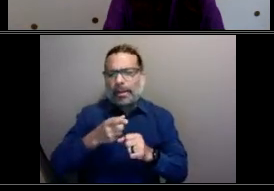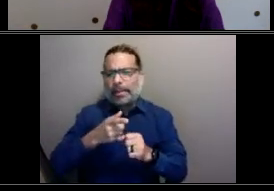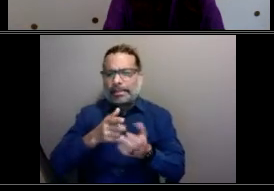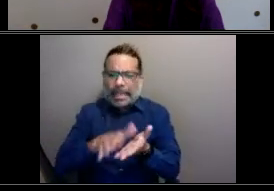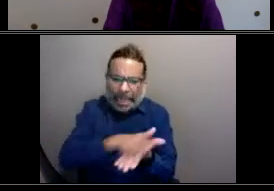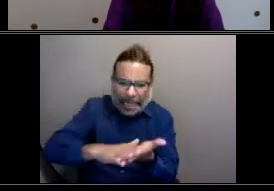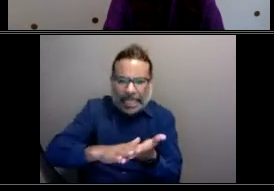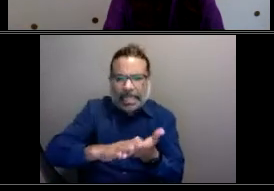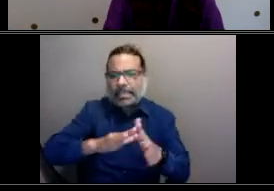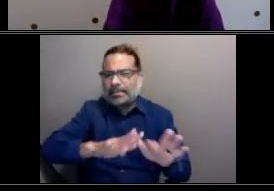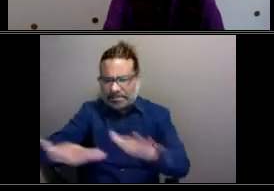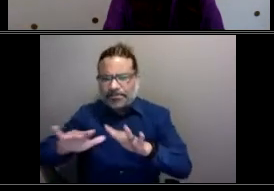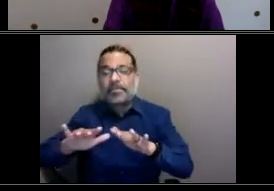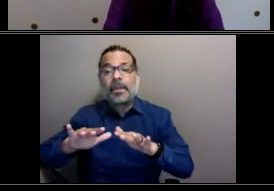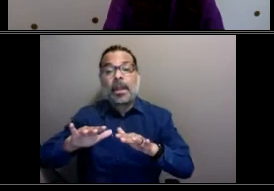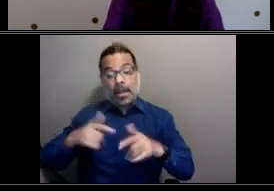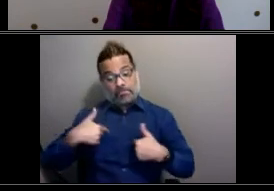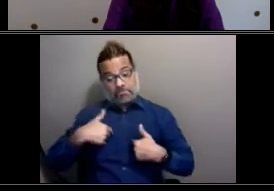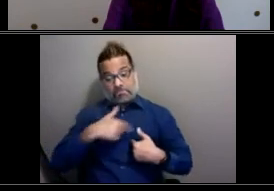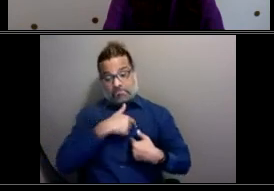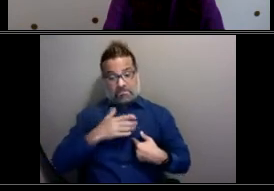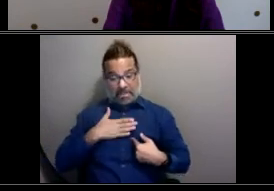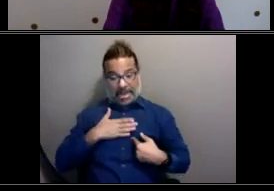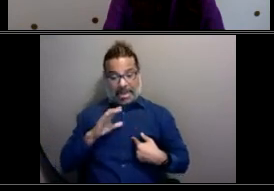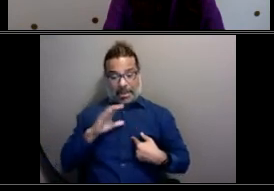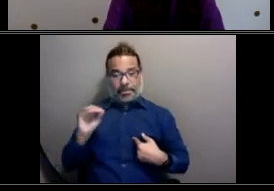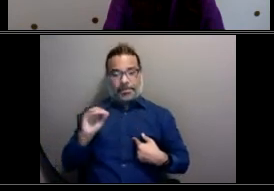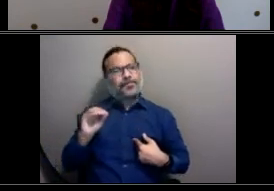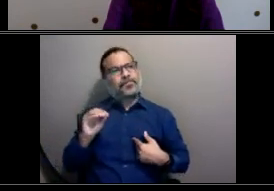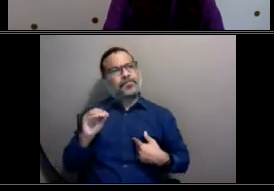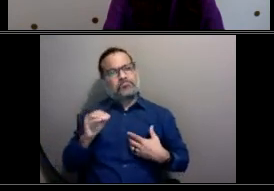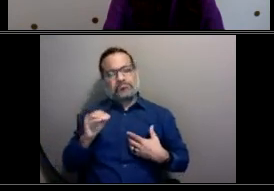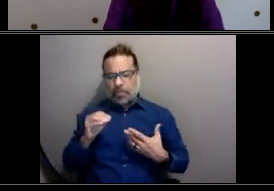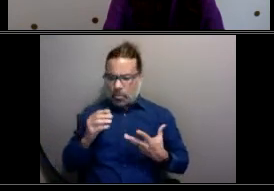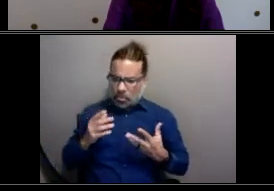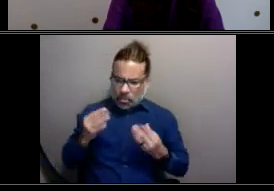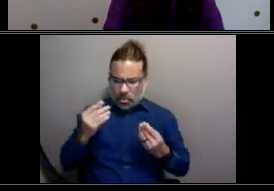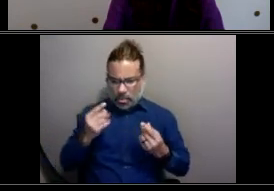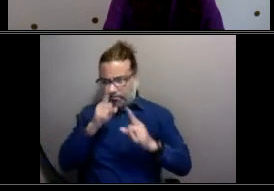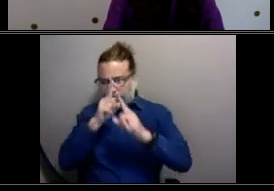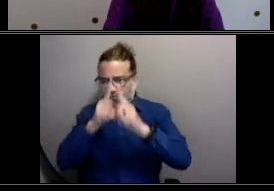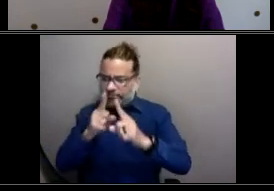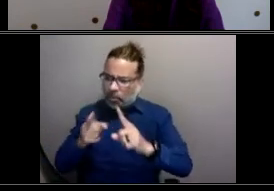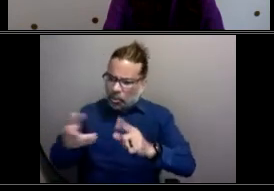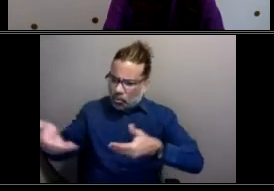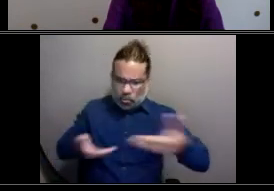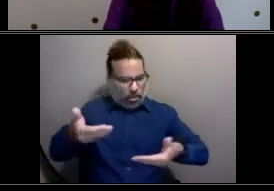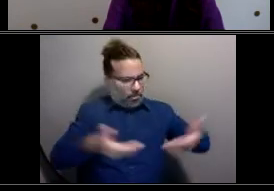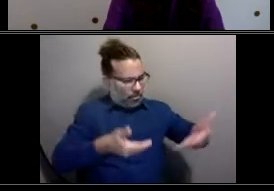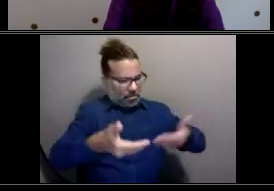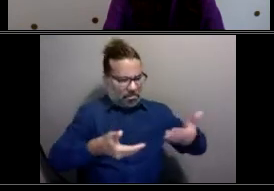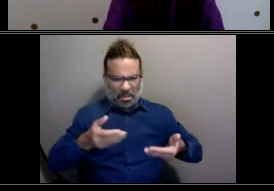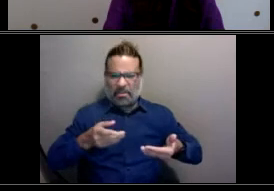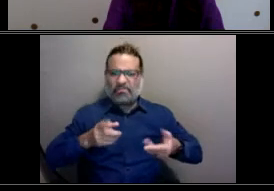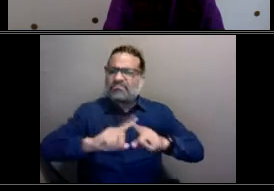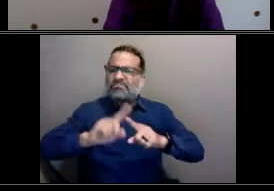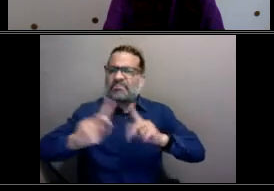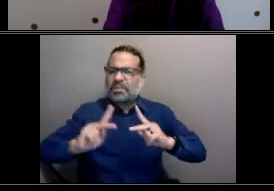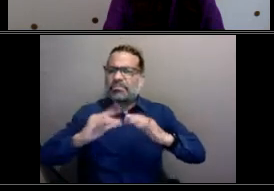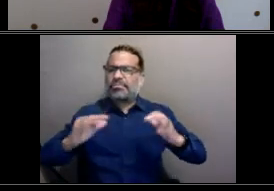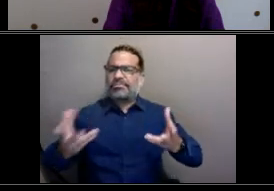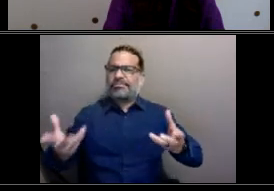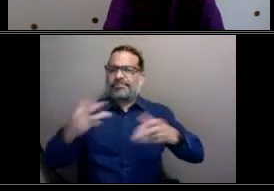things. And for us as a company, as we look to welcome all and welcome folks from all different types of walks of life,